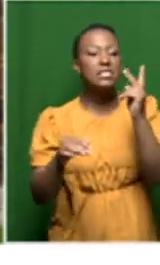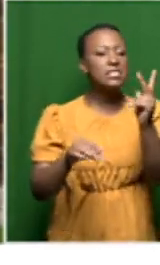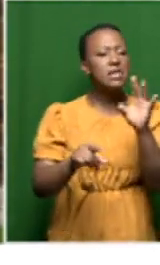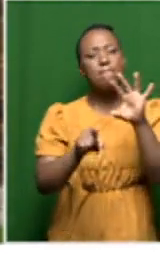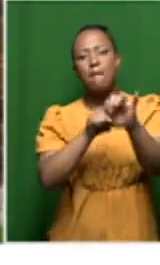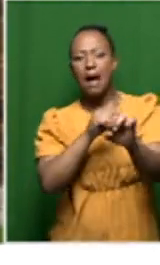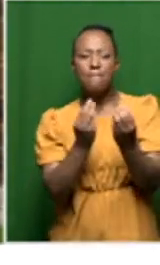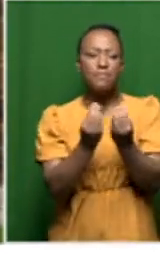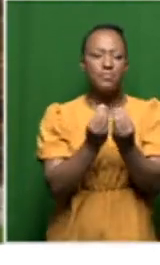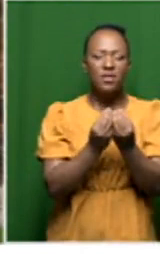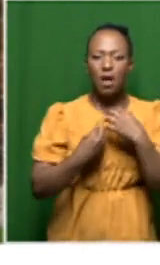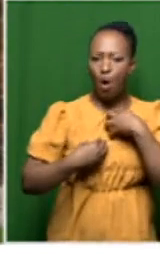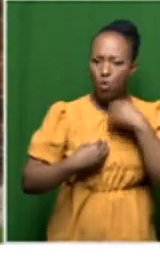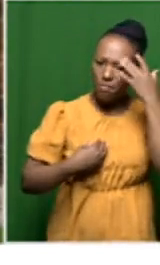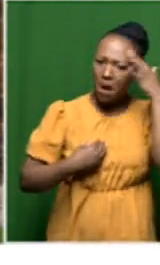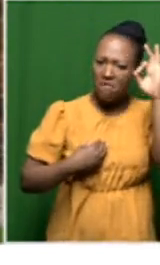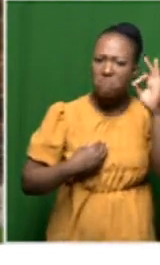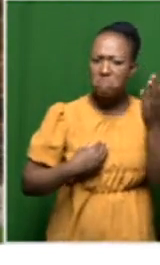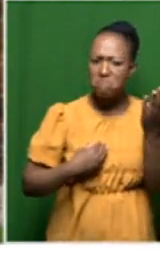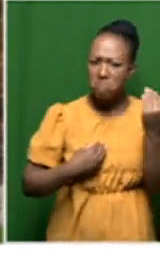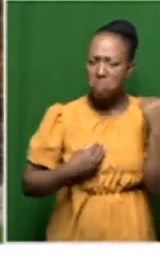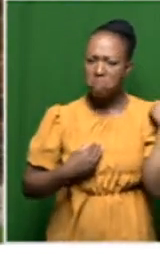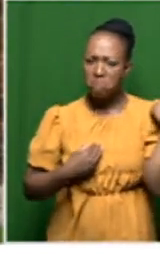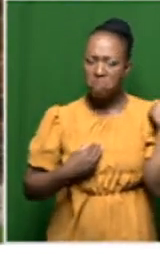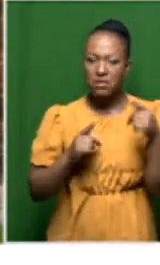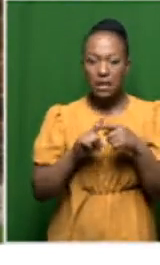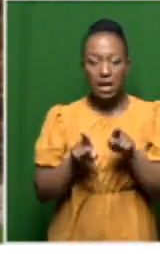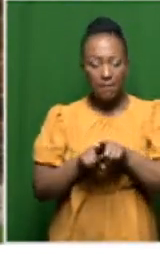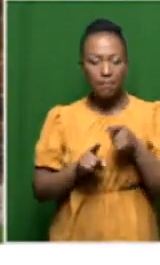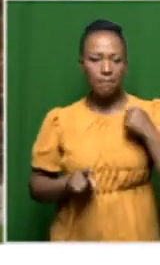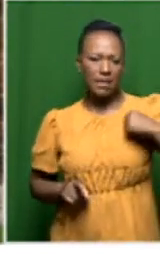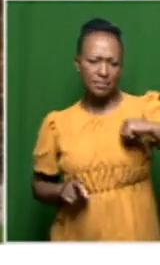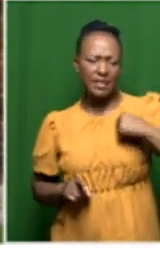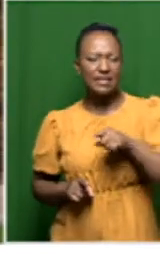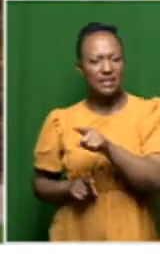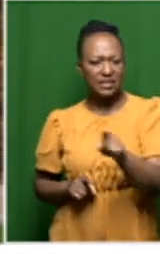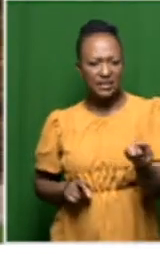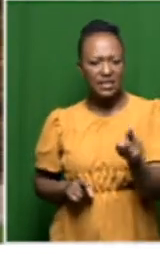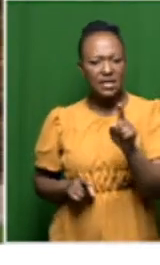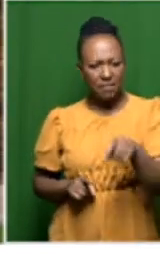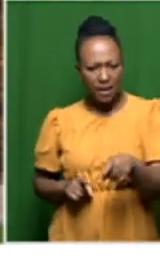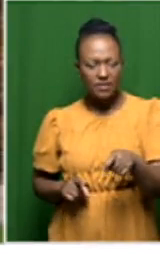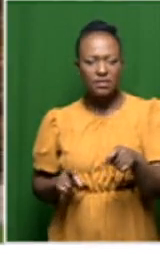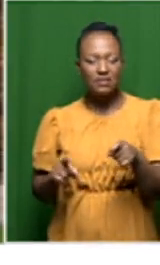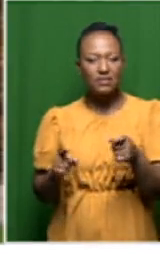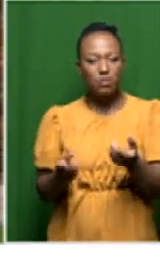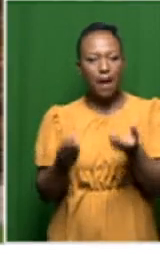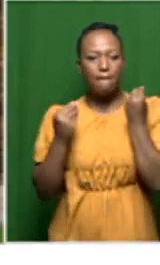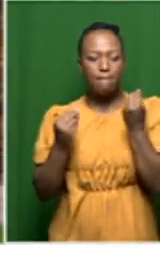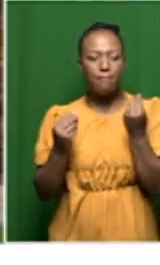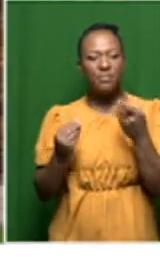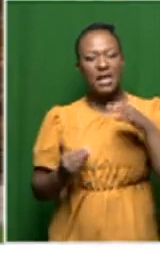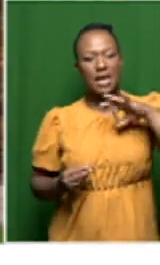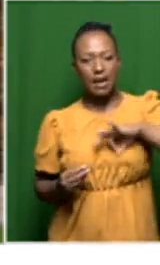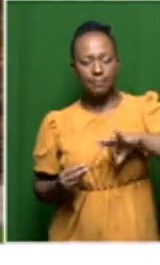the province that belongs to the state, and most likely to the municipalities, because even the municipalities, they need to inject the income so that